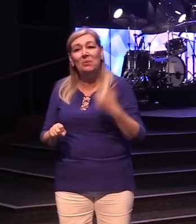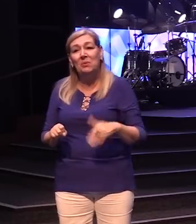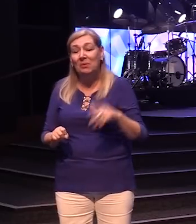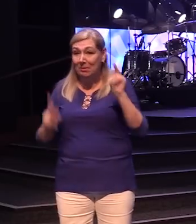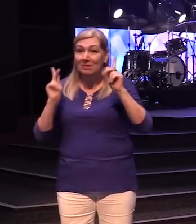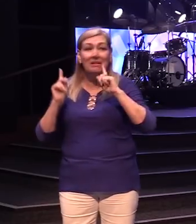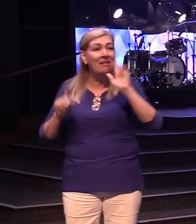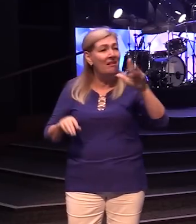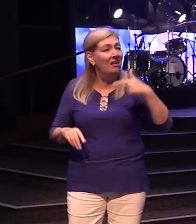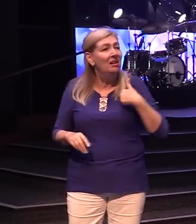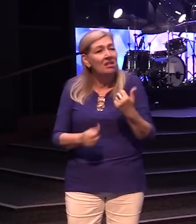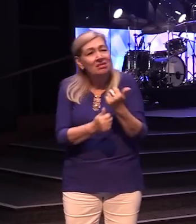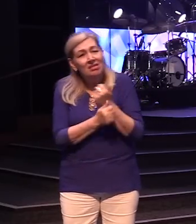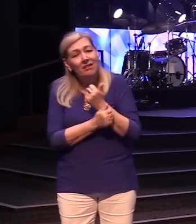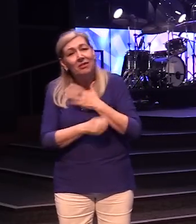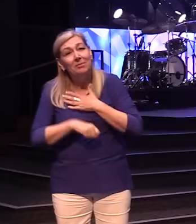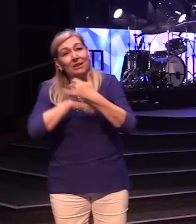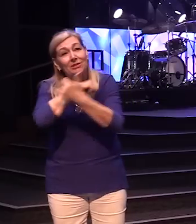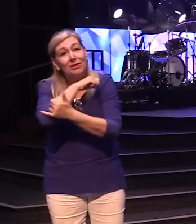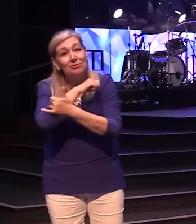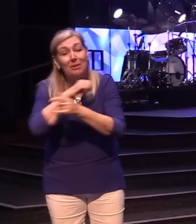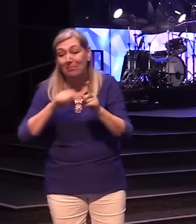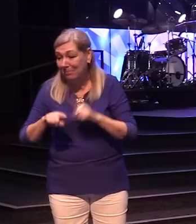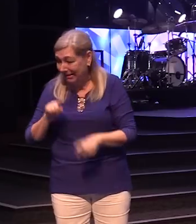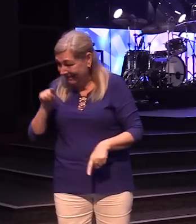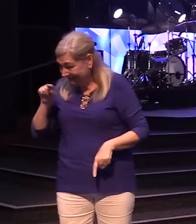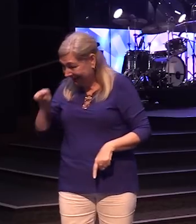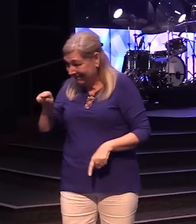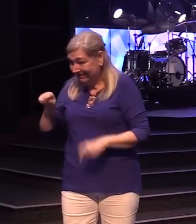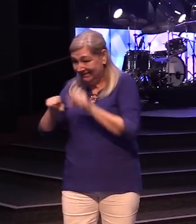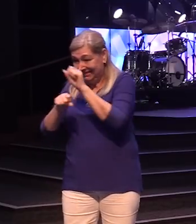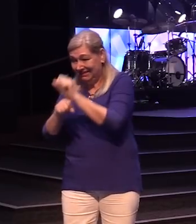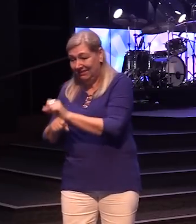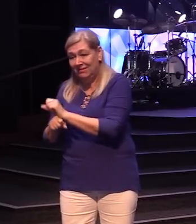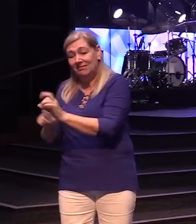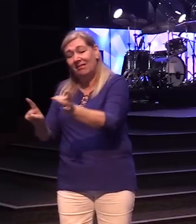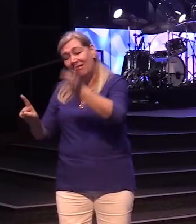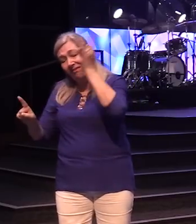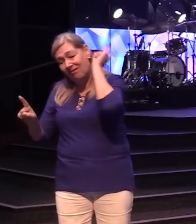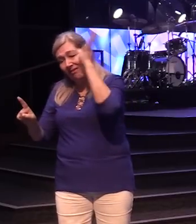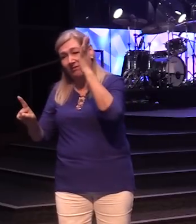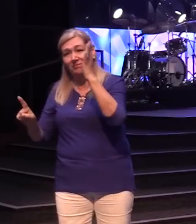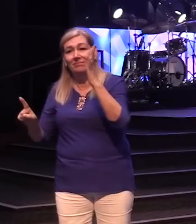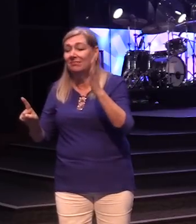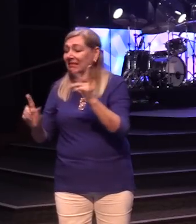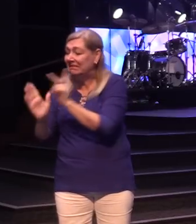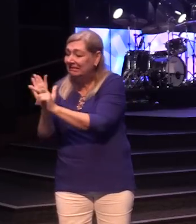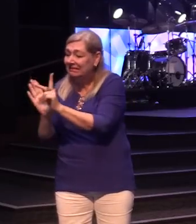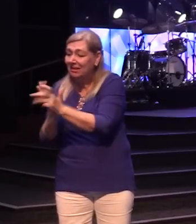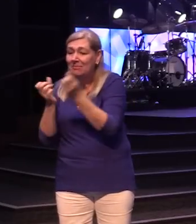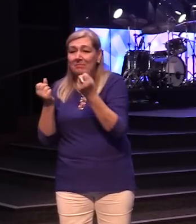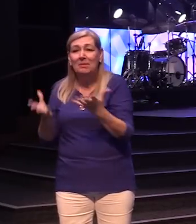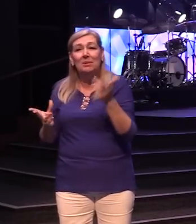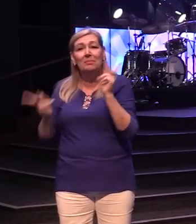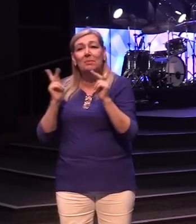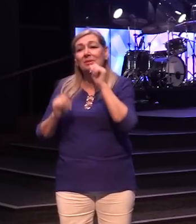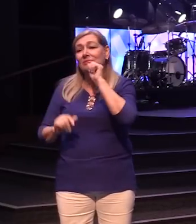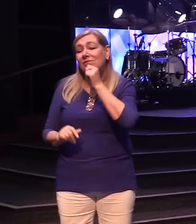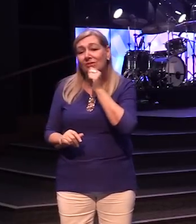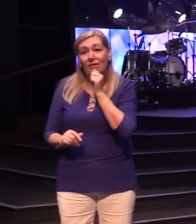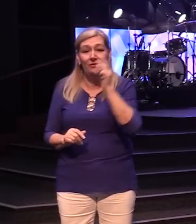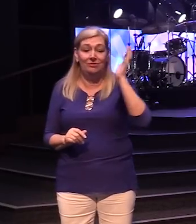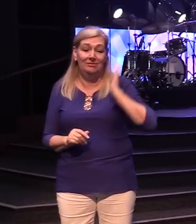country, but this is wrong." It was a bloodbath. Oh, that it had